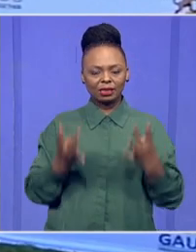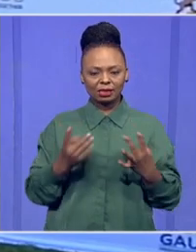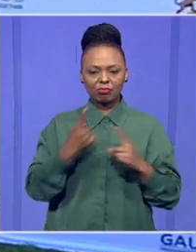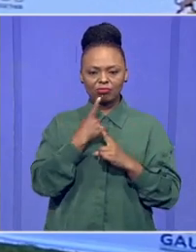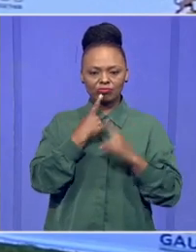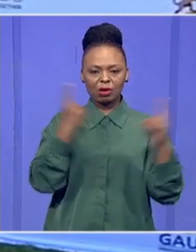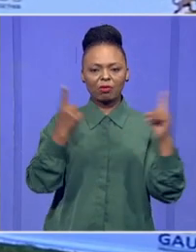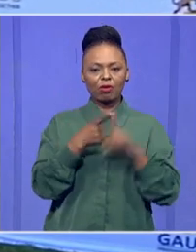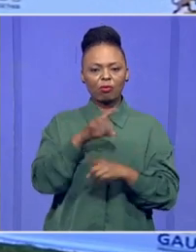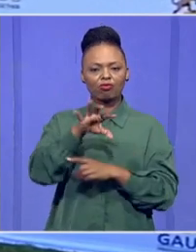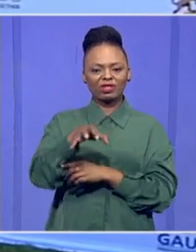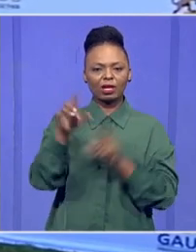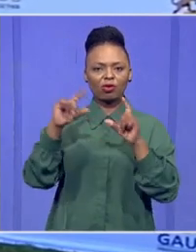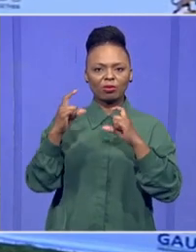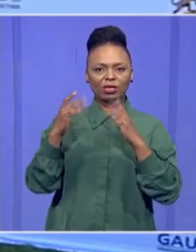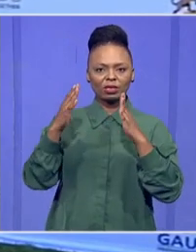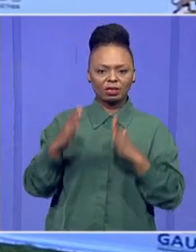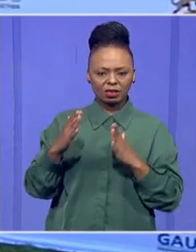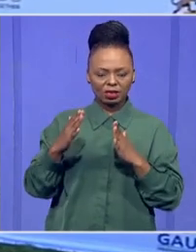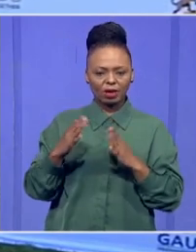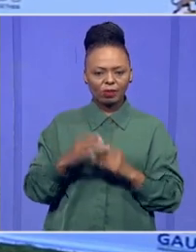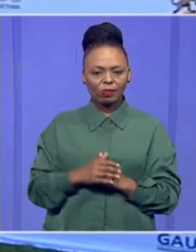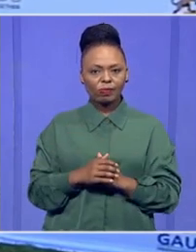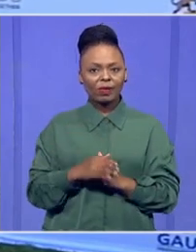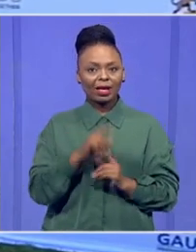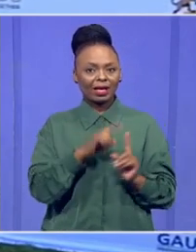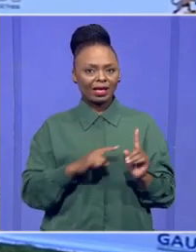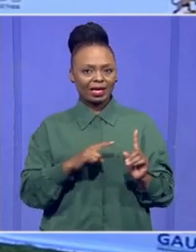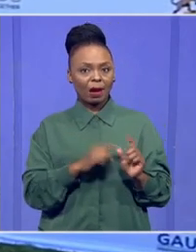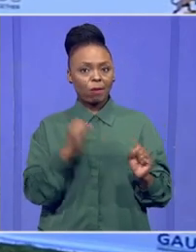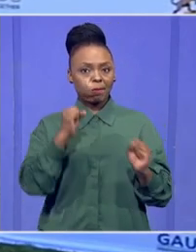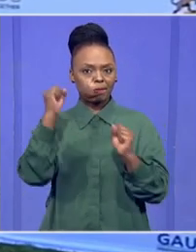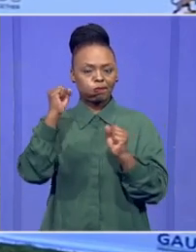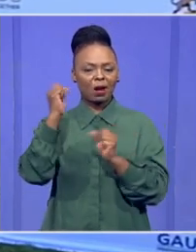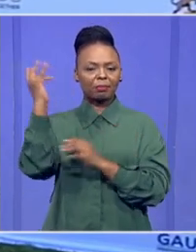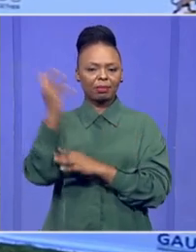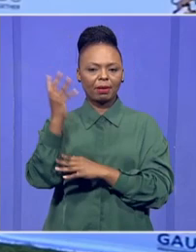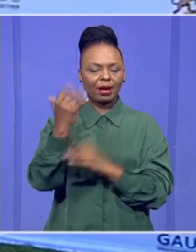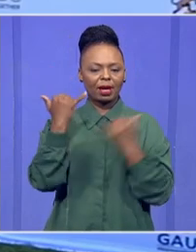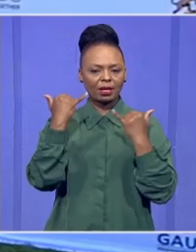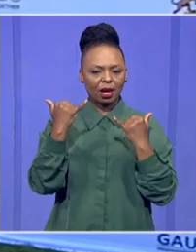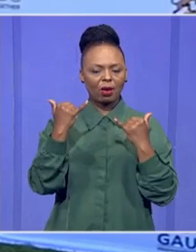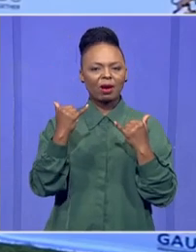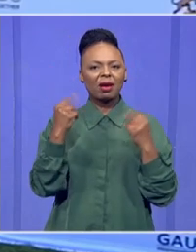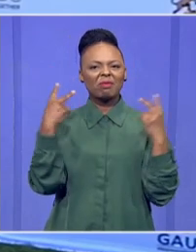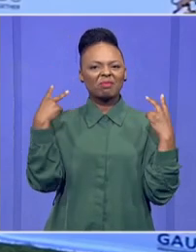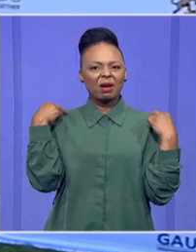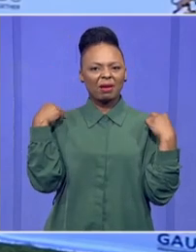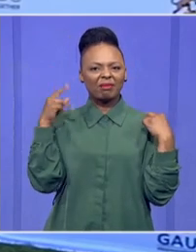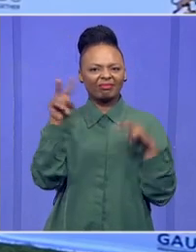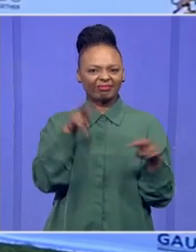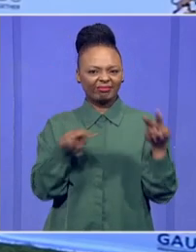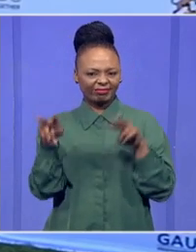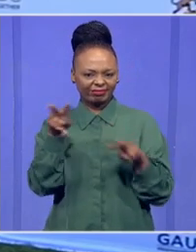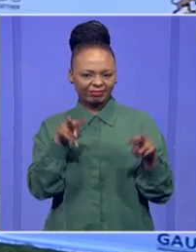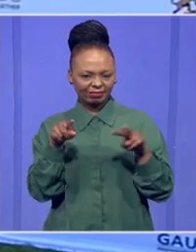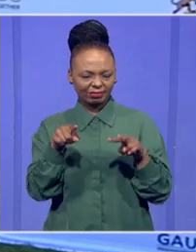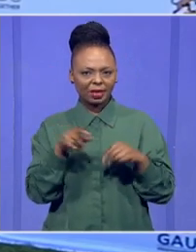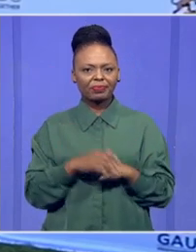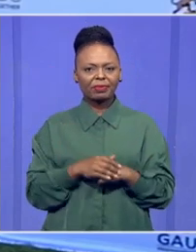provincial commissioner Elias Mawela, who is speaking right now to the wardens and just urging them